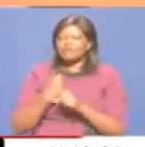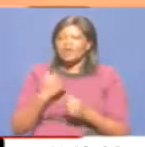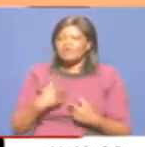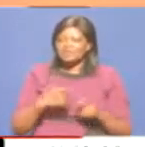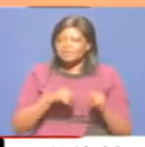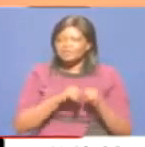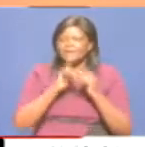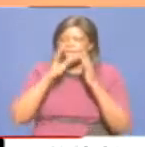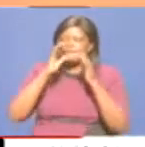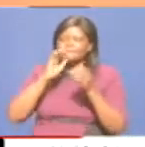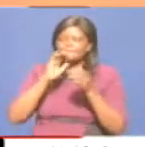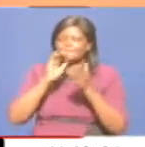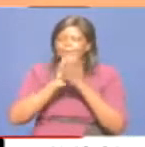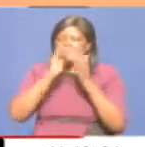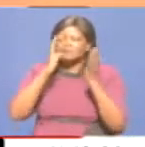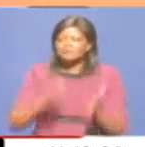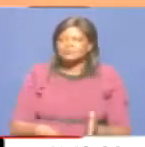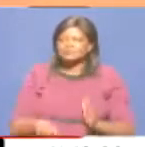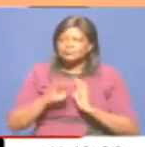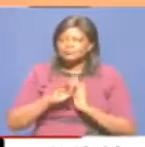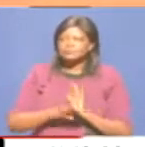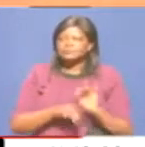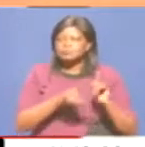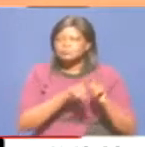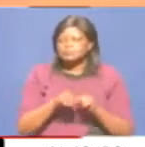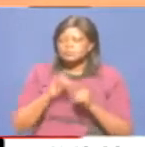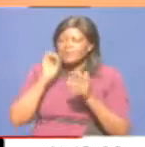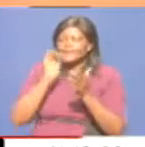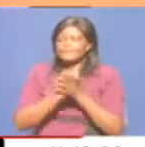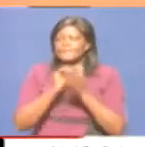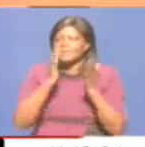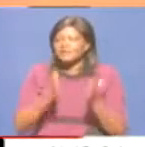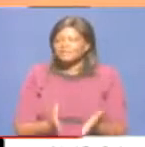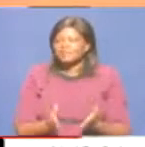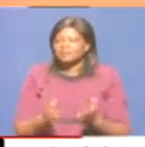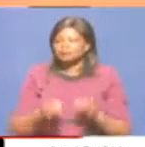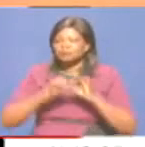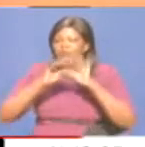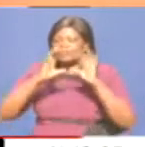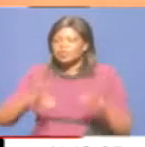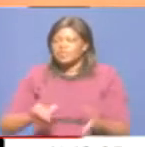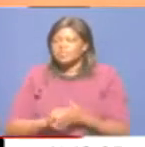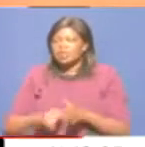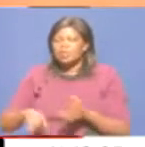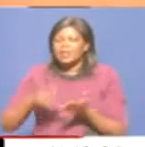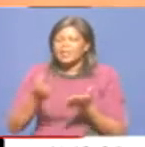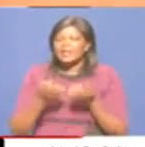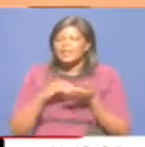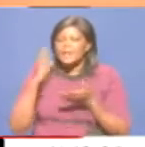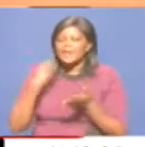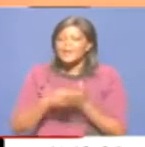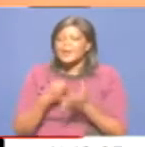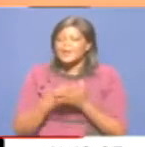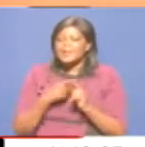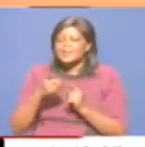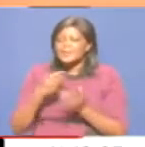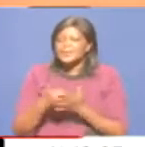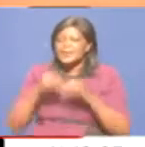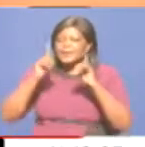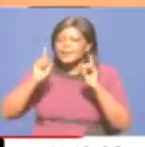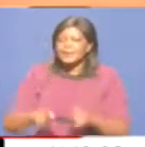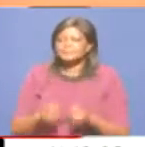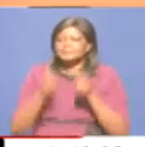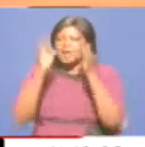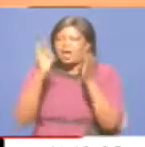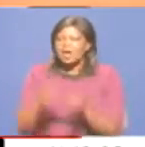in the constitution and as a believer in the objects of devolution, that we need more money, but that money must be accounted for